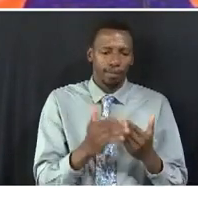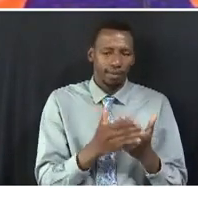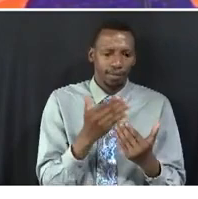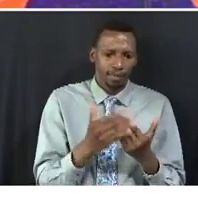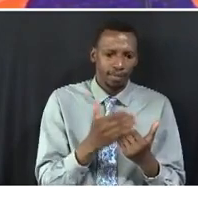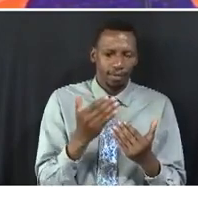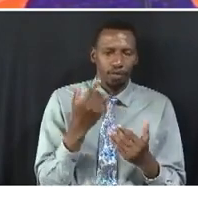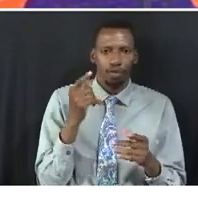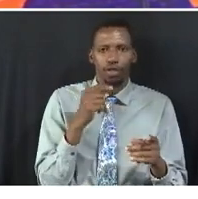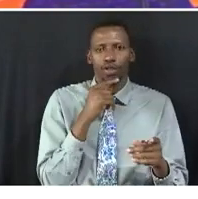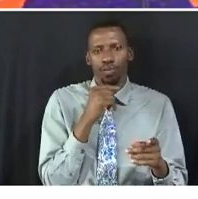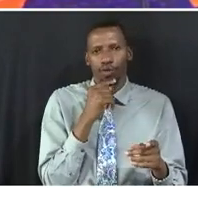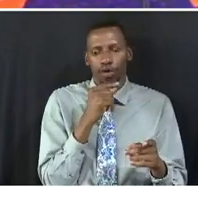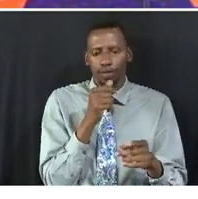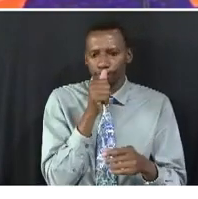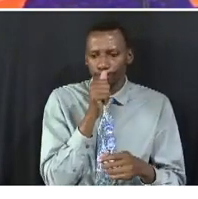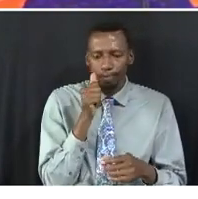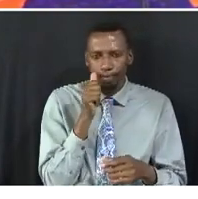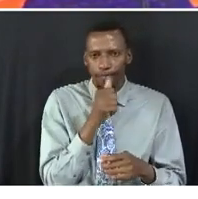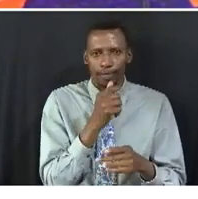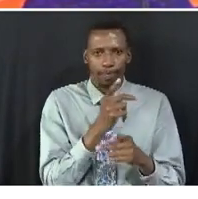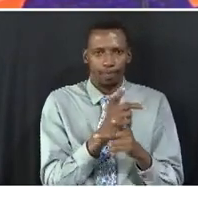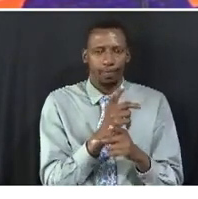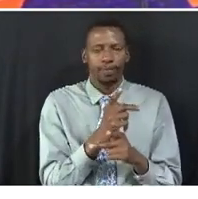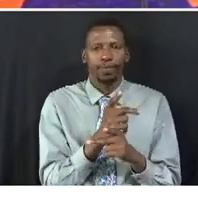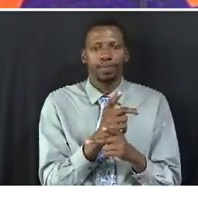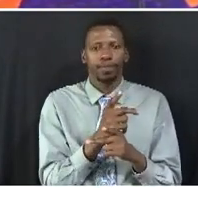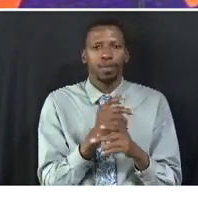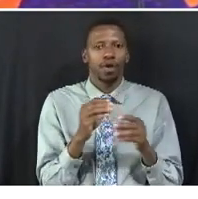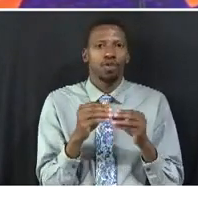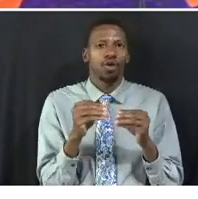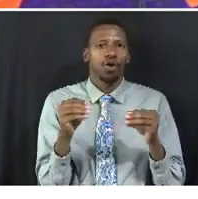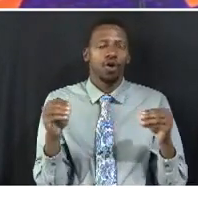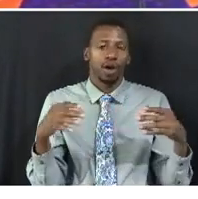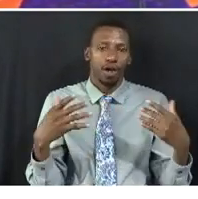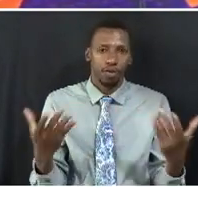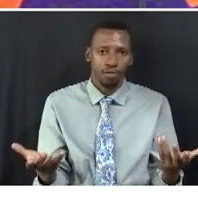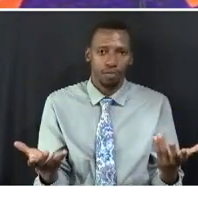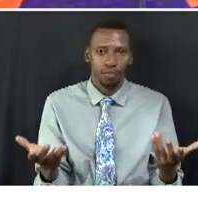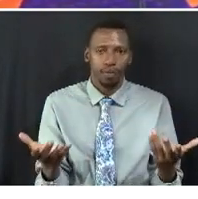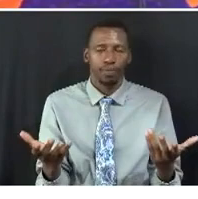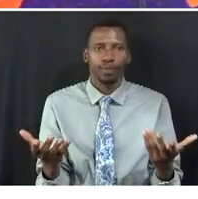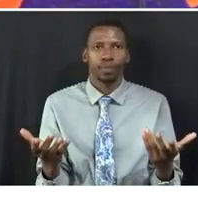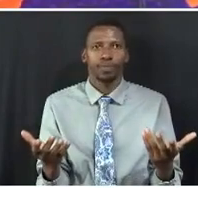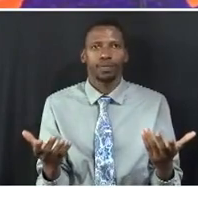boy secretly for how long?